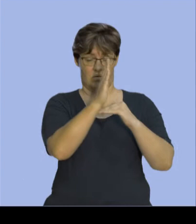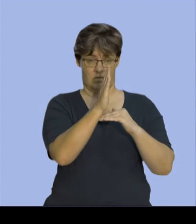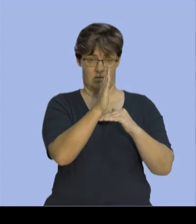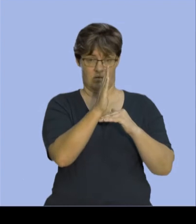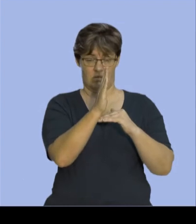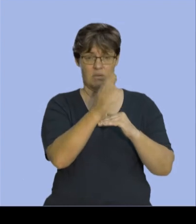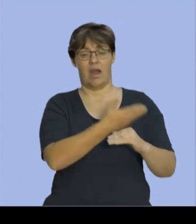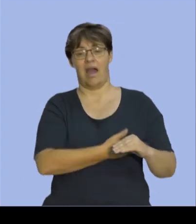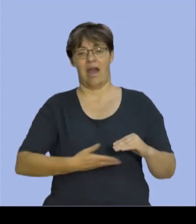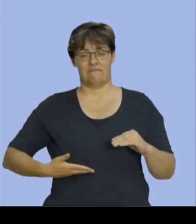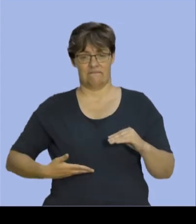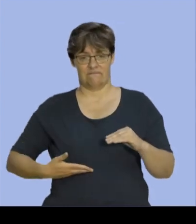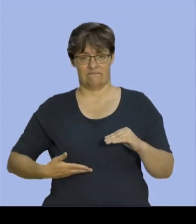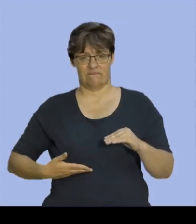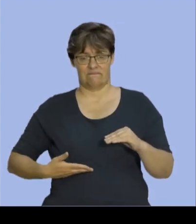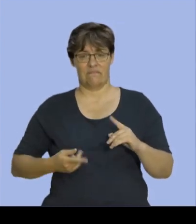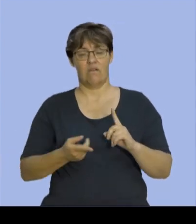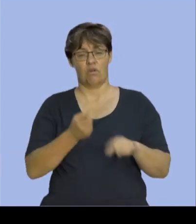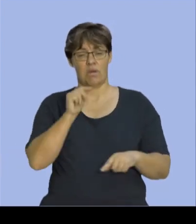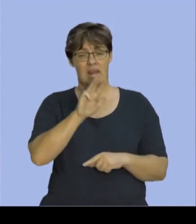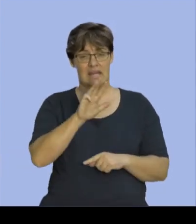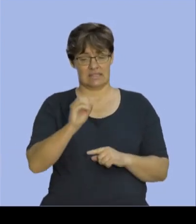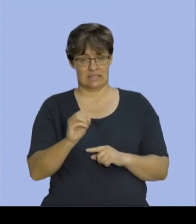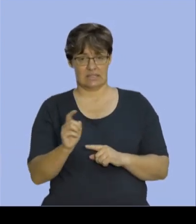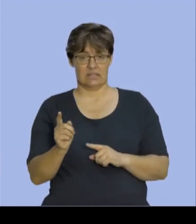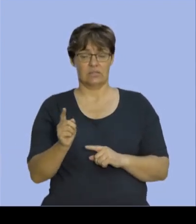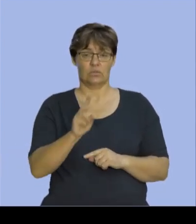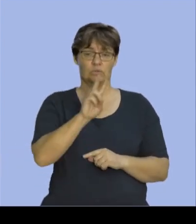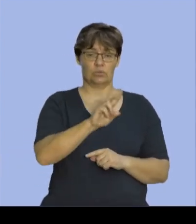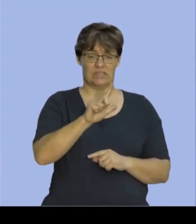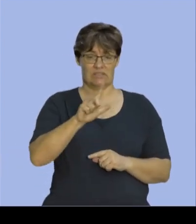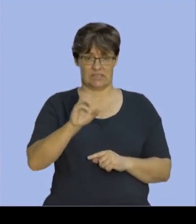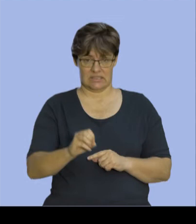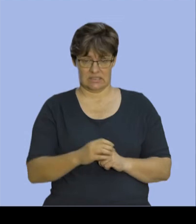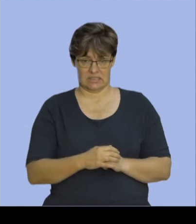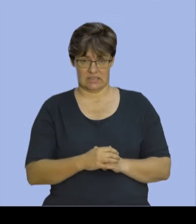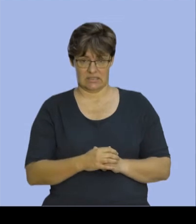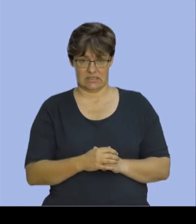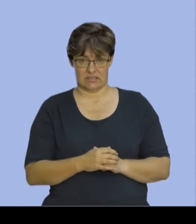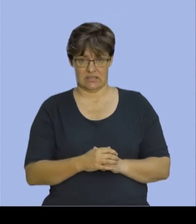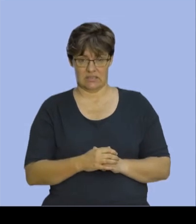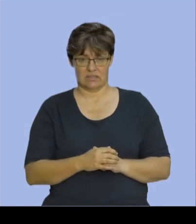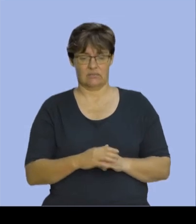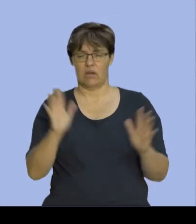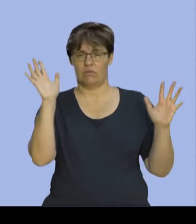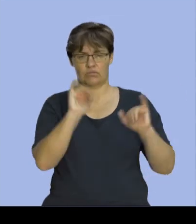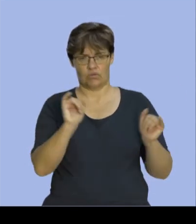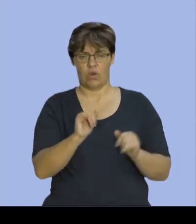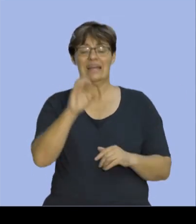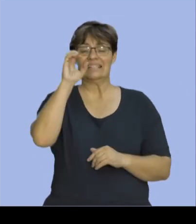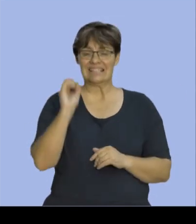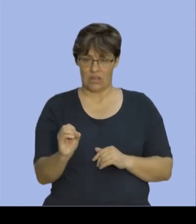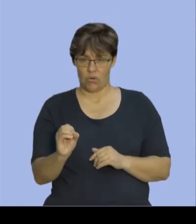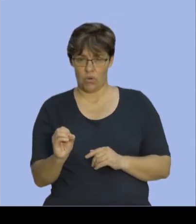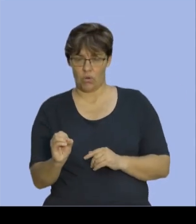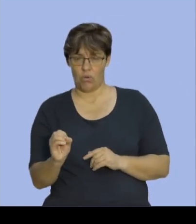90 degrees, that's half a wave. Between 90 and 270, that's half a wave. Oh,